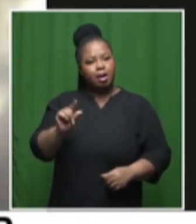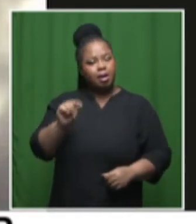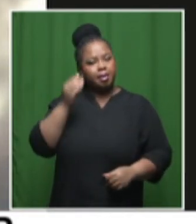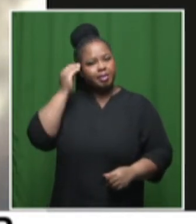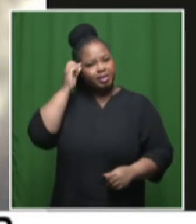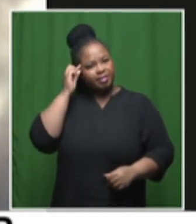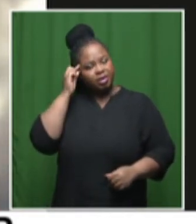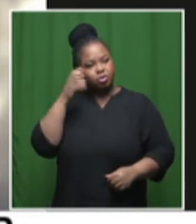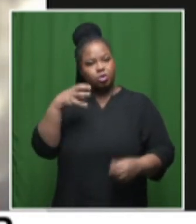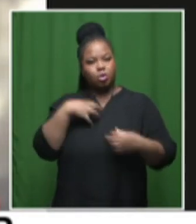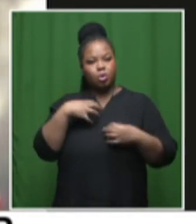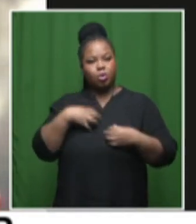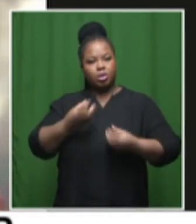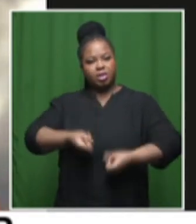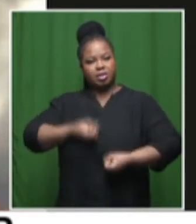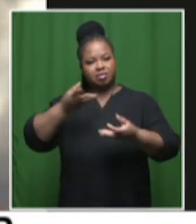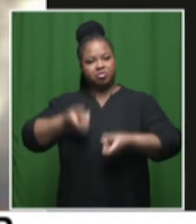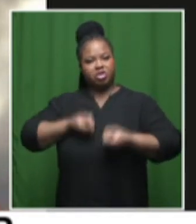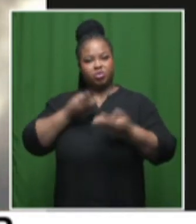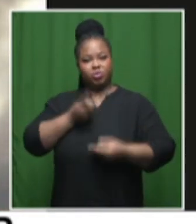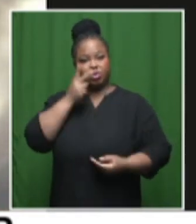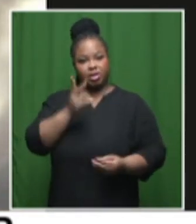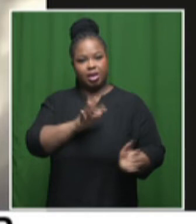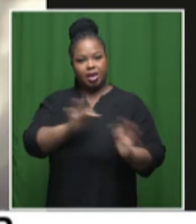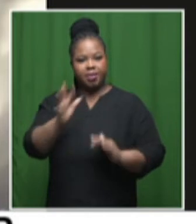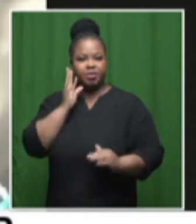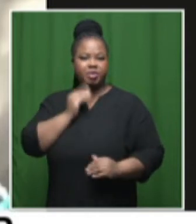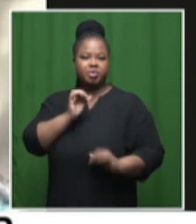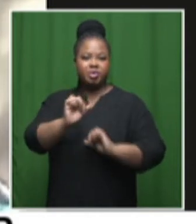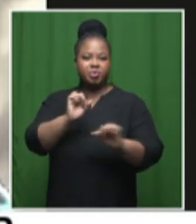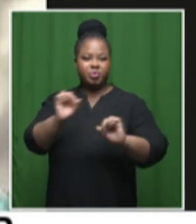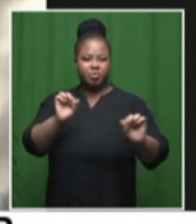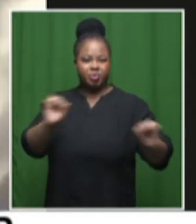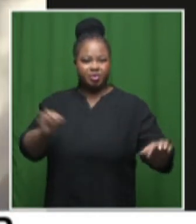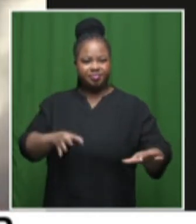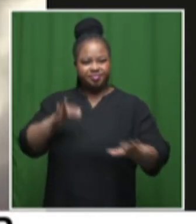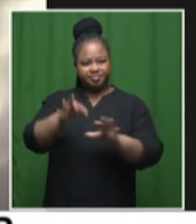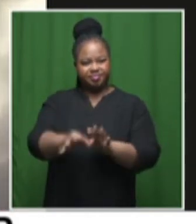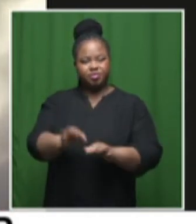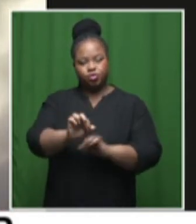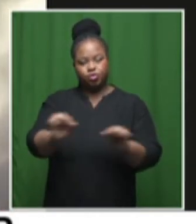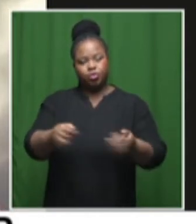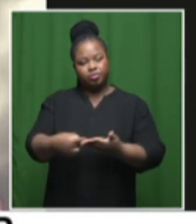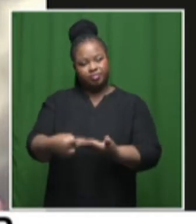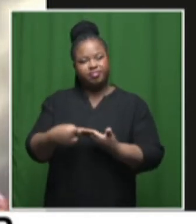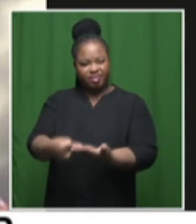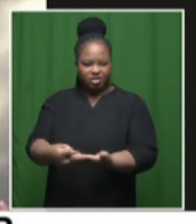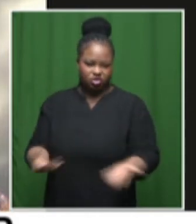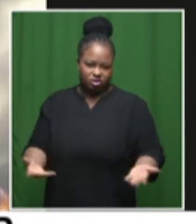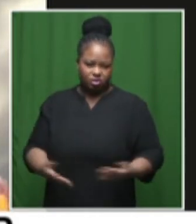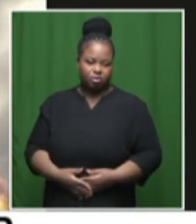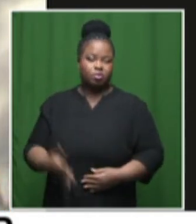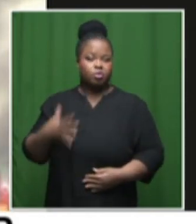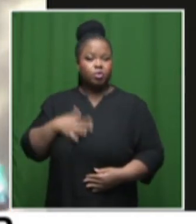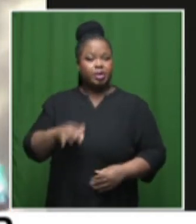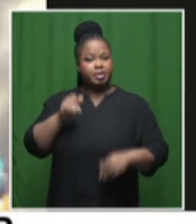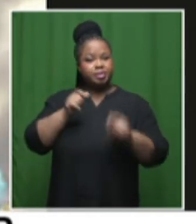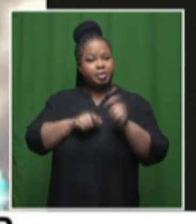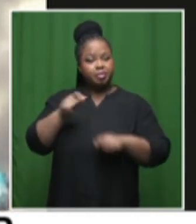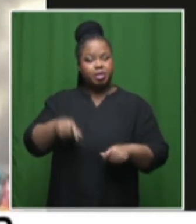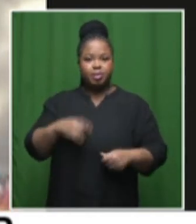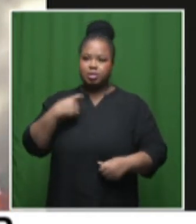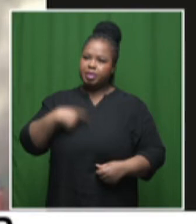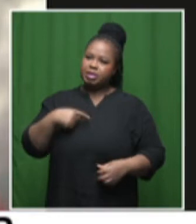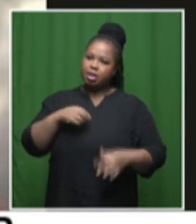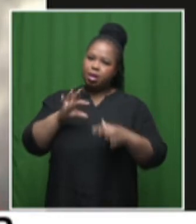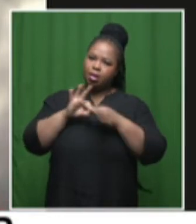through their own expressions and how their expressions and experiences contribute to the conversation. Sure. We wanted people to personally